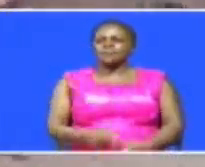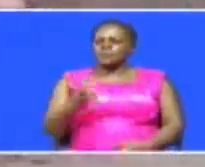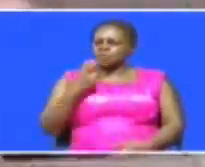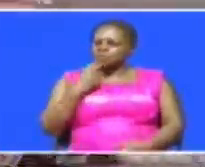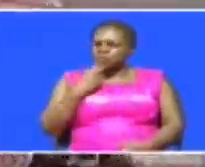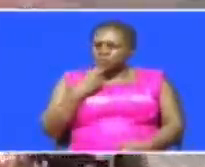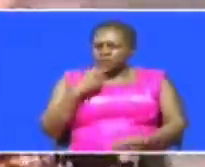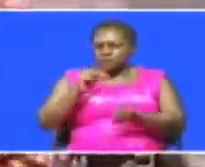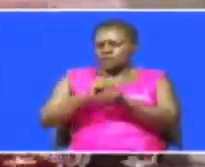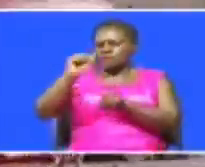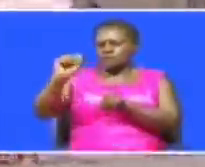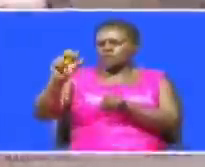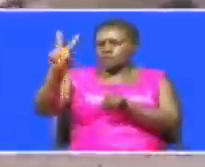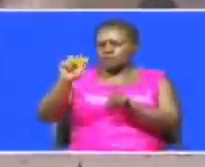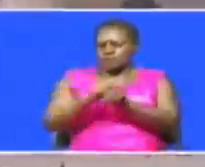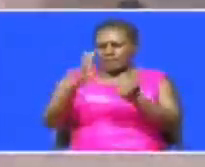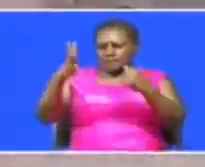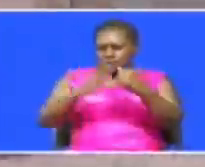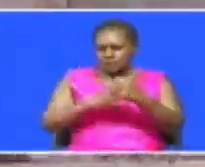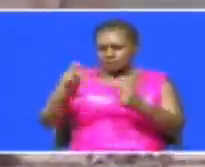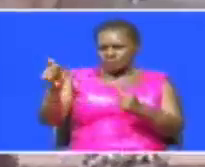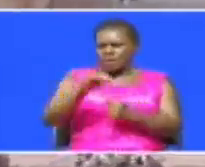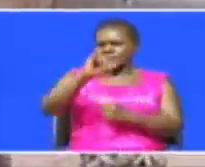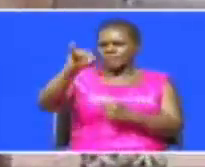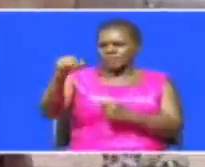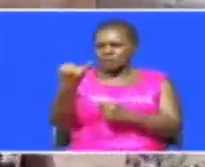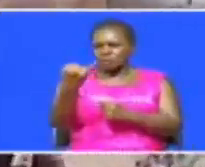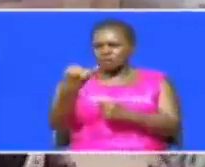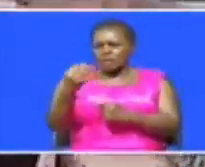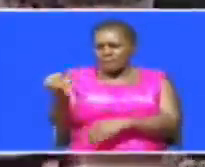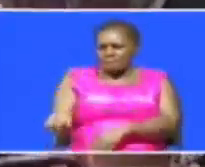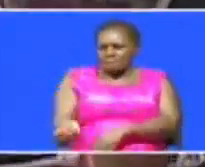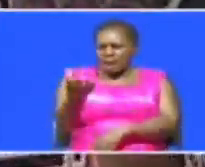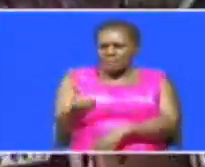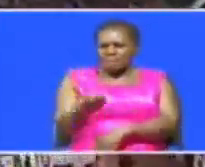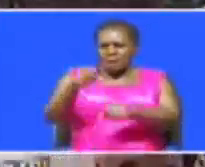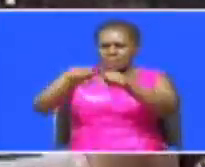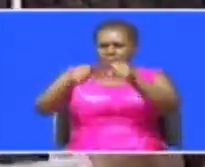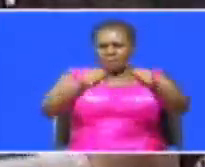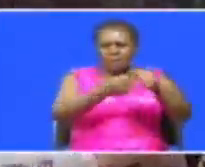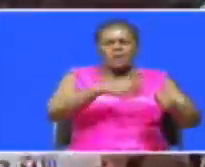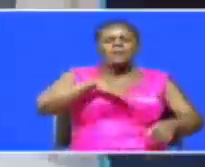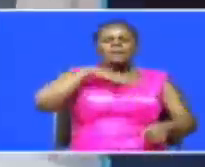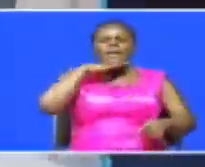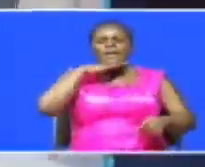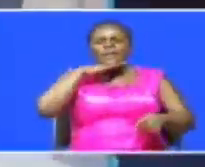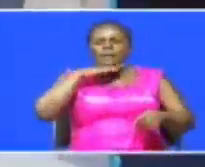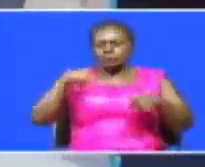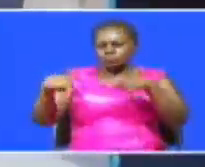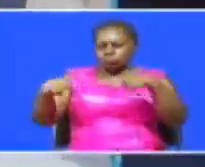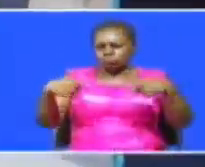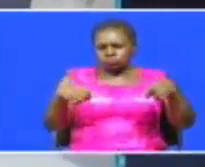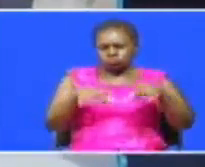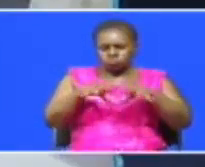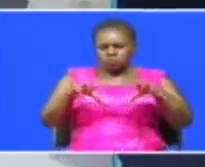Tuesday, January 15, 2019, trail of terror, destruction, death and pandemonium